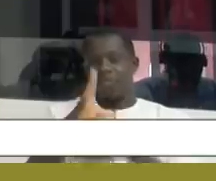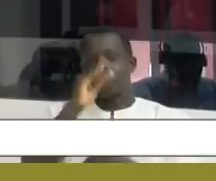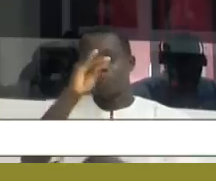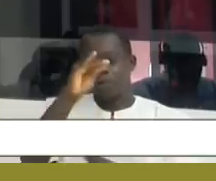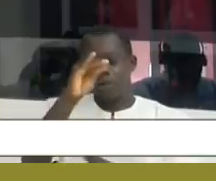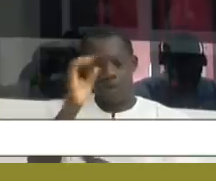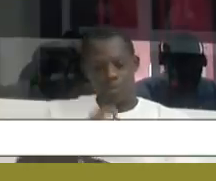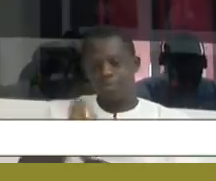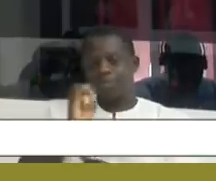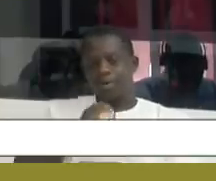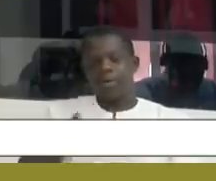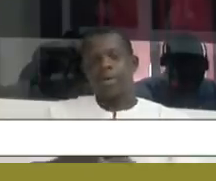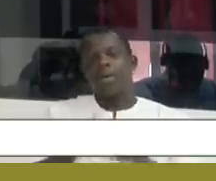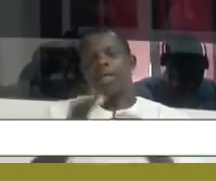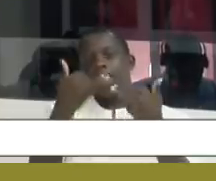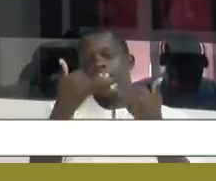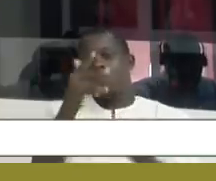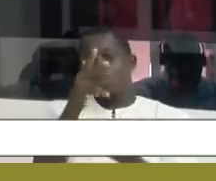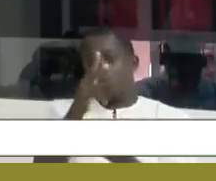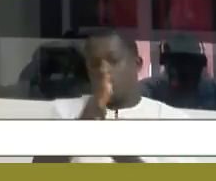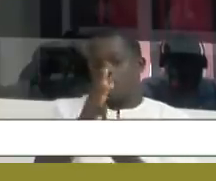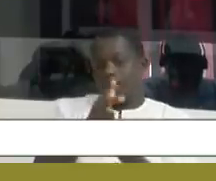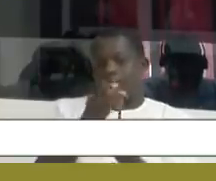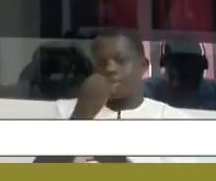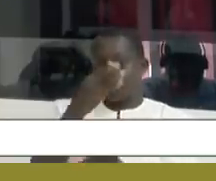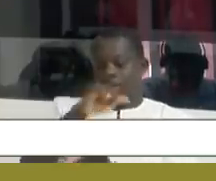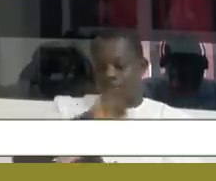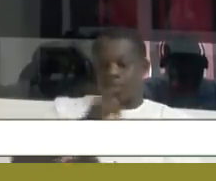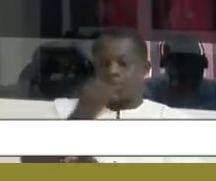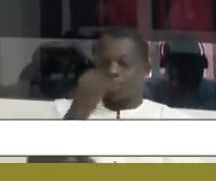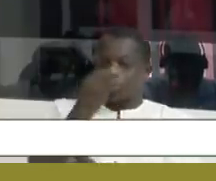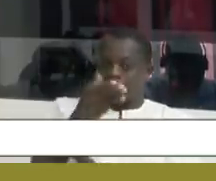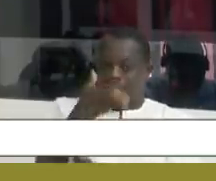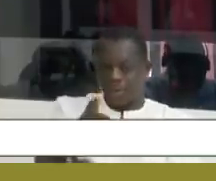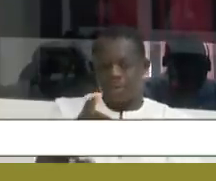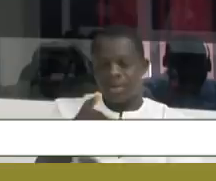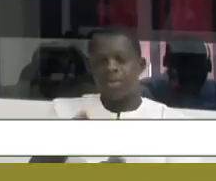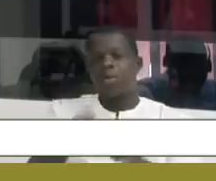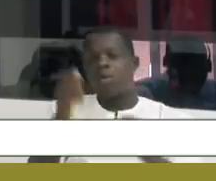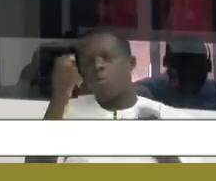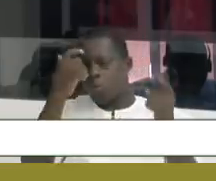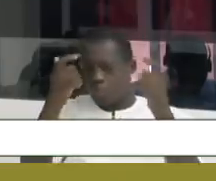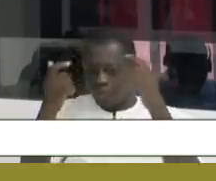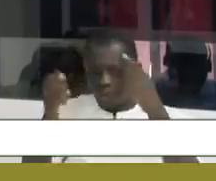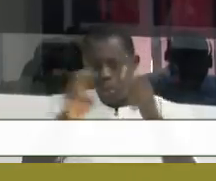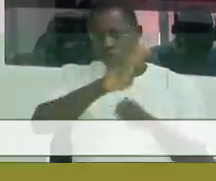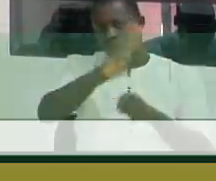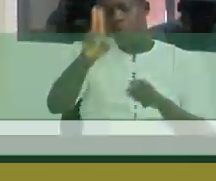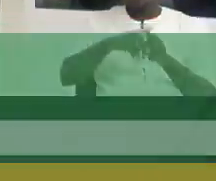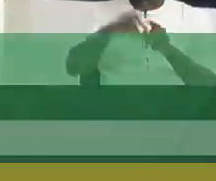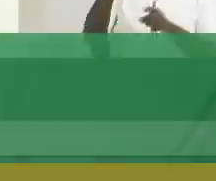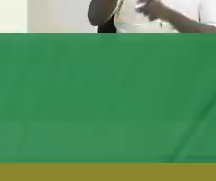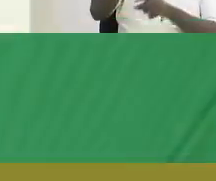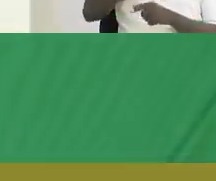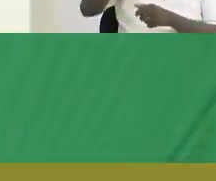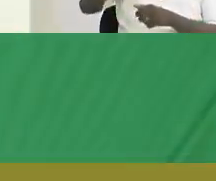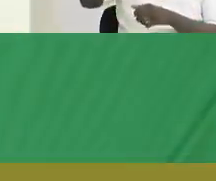Well, this is the witness saying he said that. I don't doubt that, but what I can